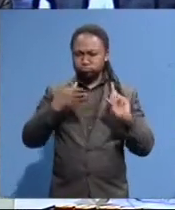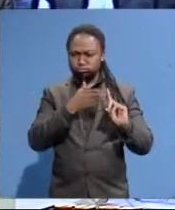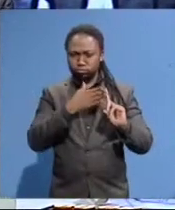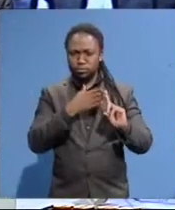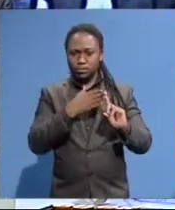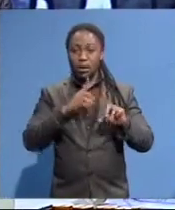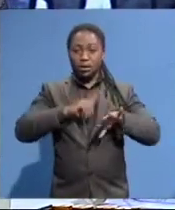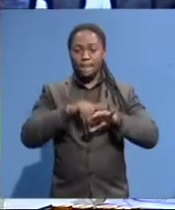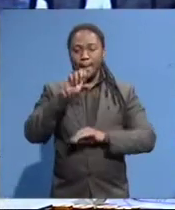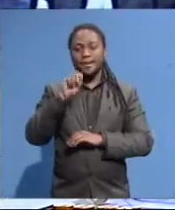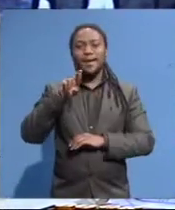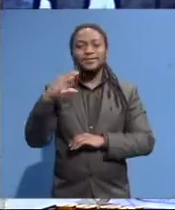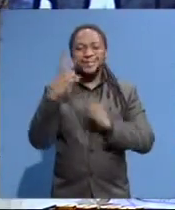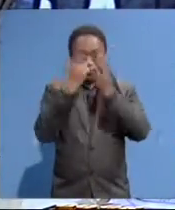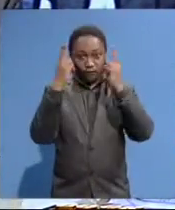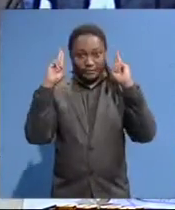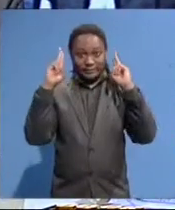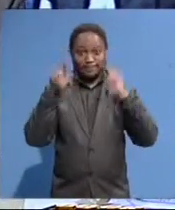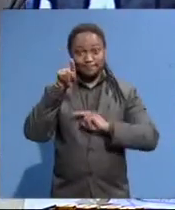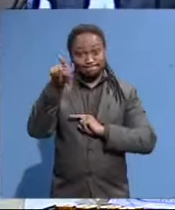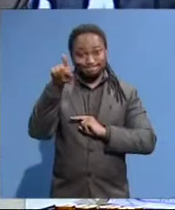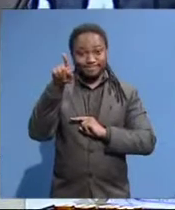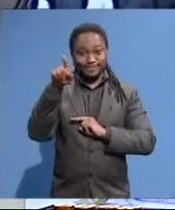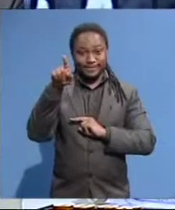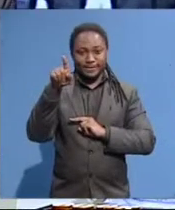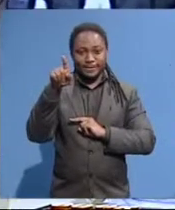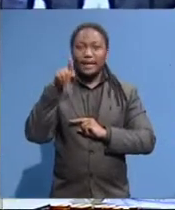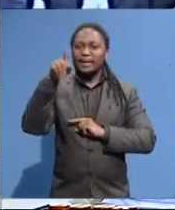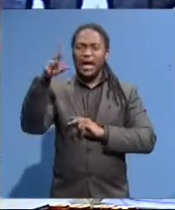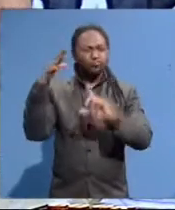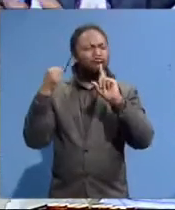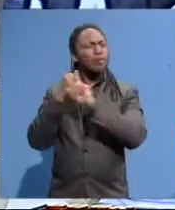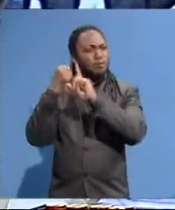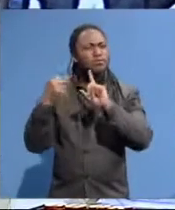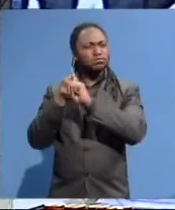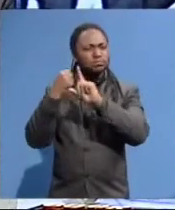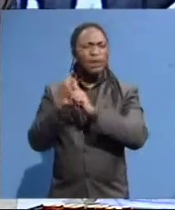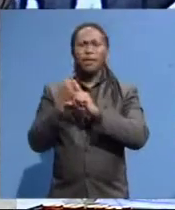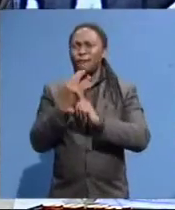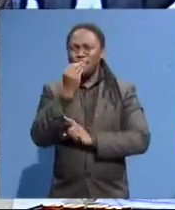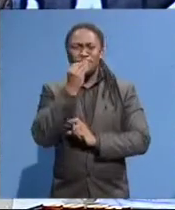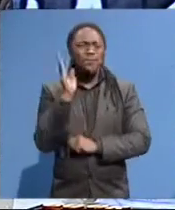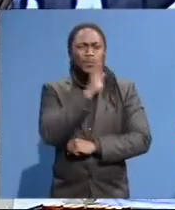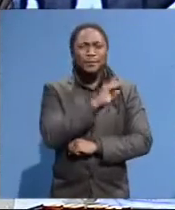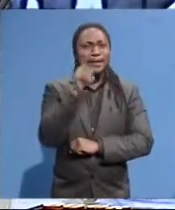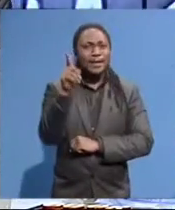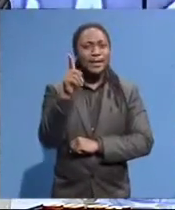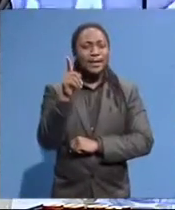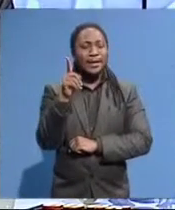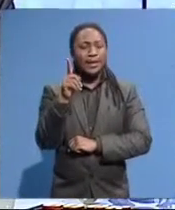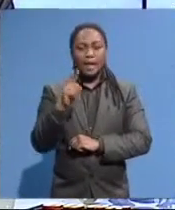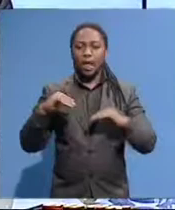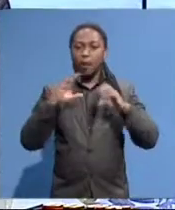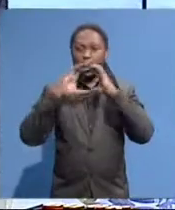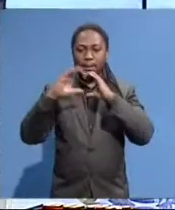a member of the SRC at Fort Hare, and the struggle that they had there in terms of access to food at Fort Hare. And that was a different type